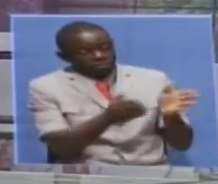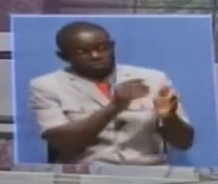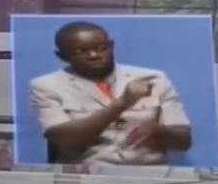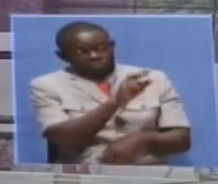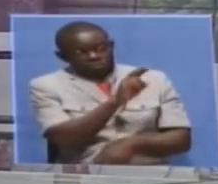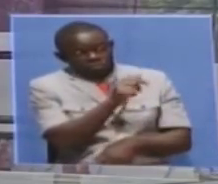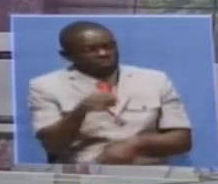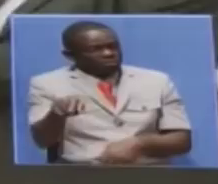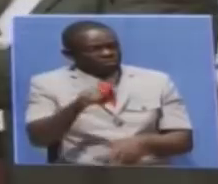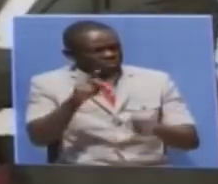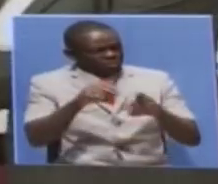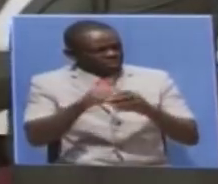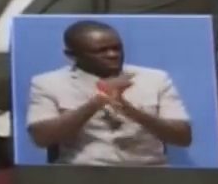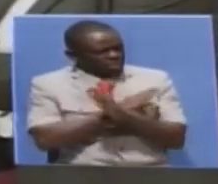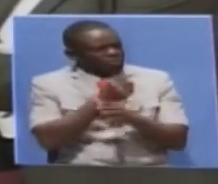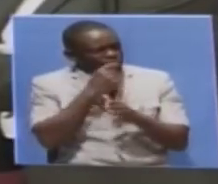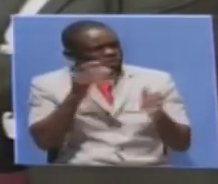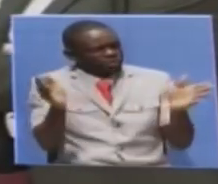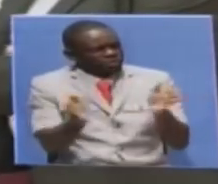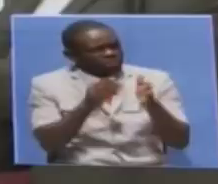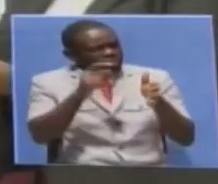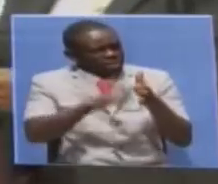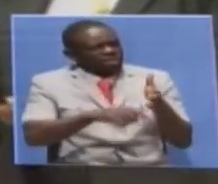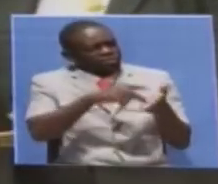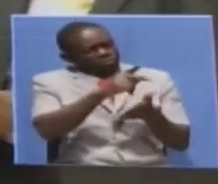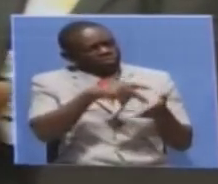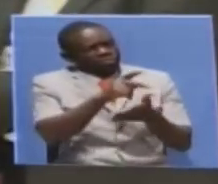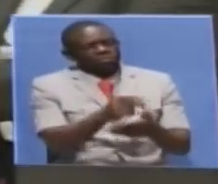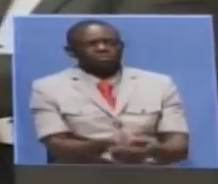among Zambians. Thank you. Thank you very much, Minister. Thank you.